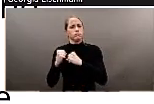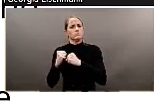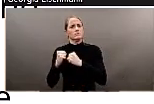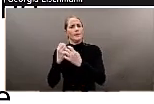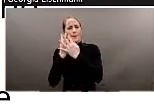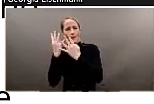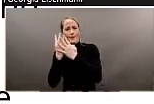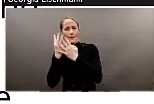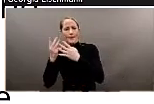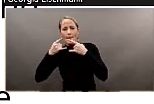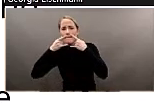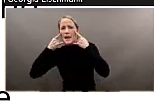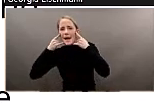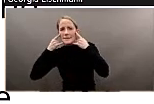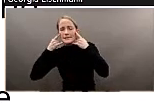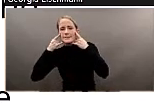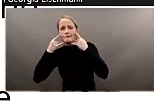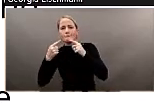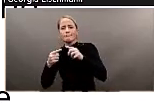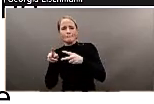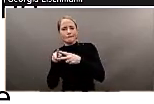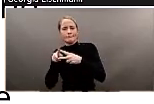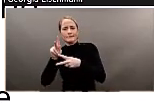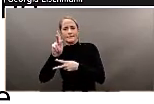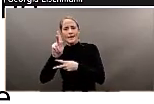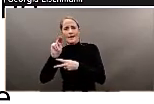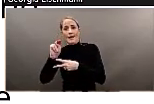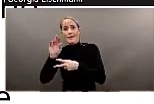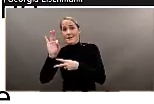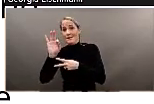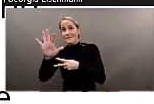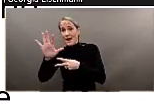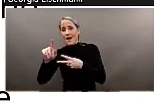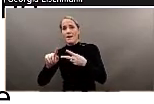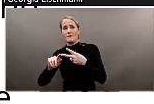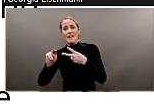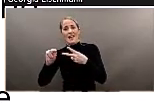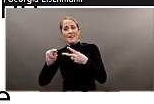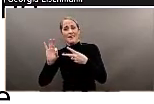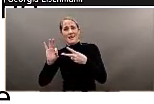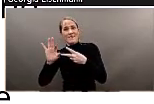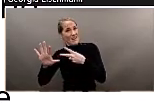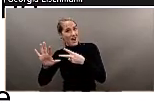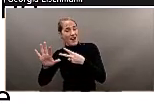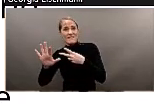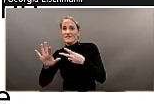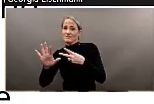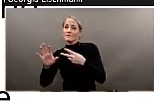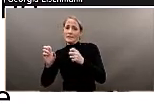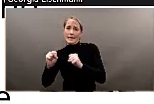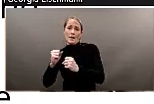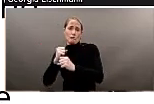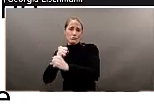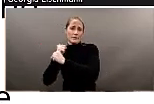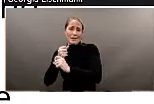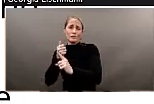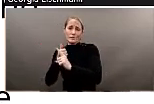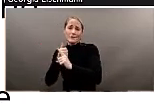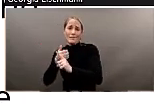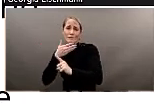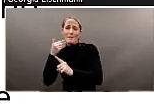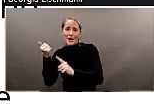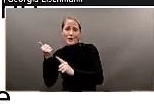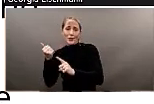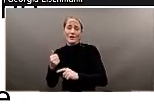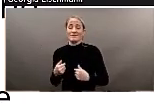higher protective mask, one of the N95s or KN95s, is always within your right to do. And there are certainly masking. This is